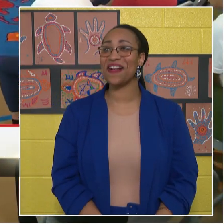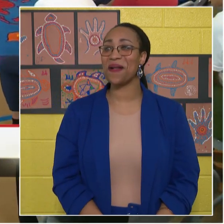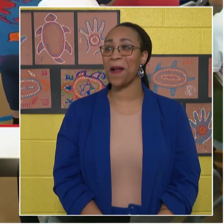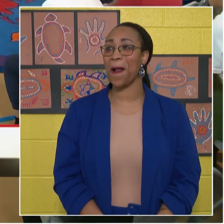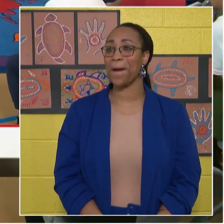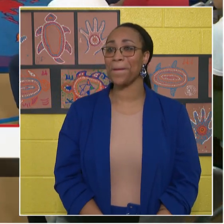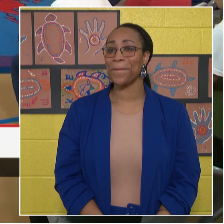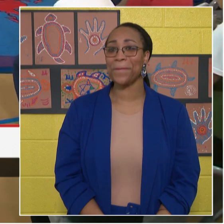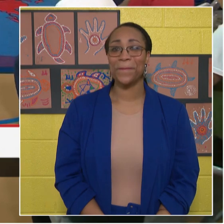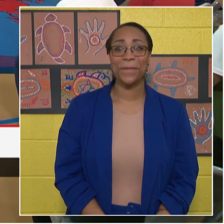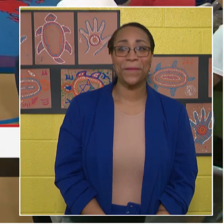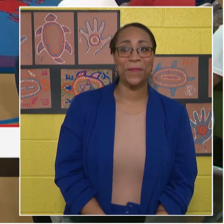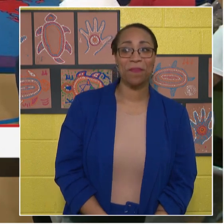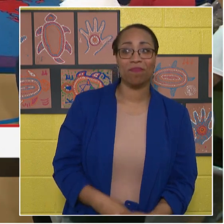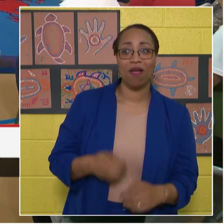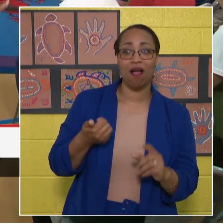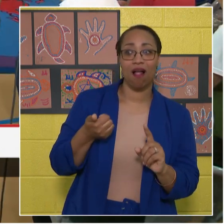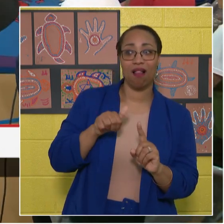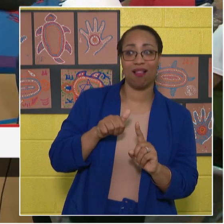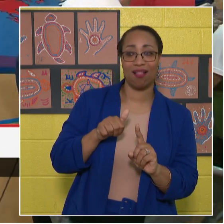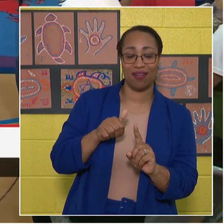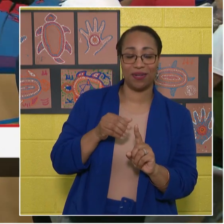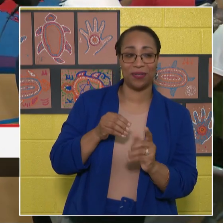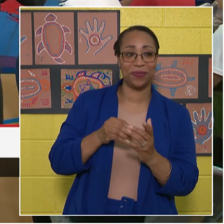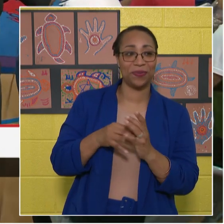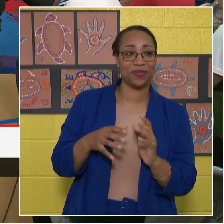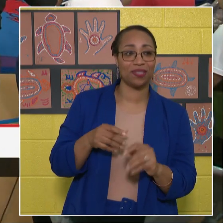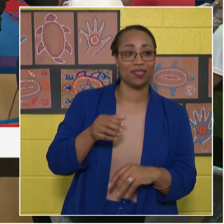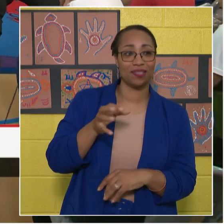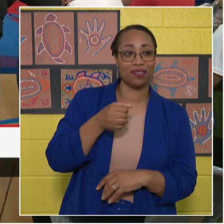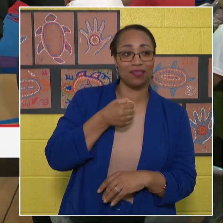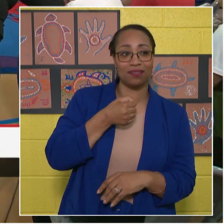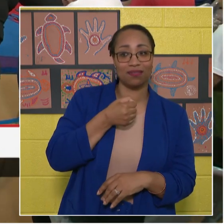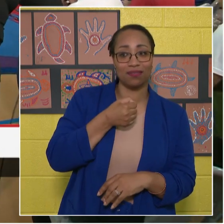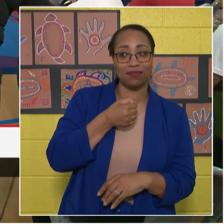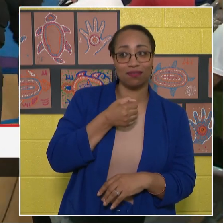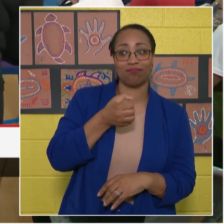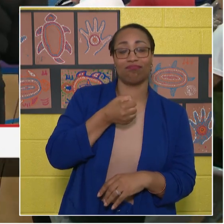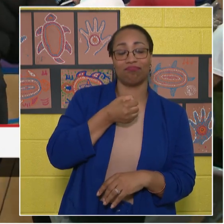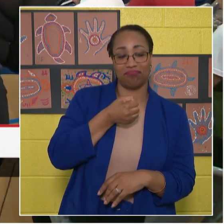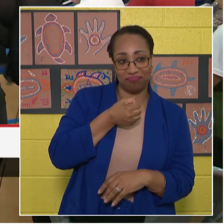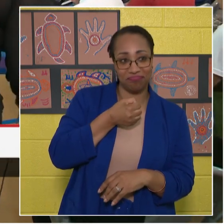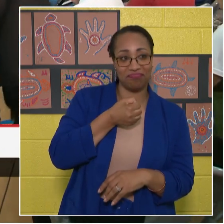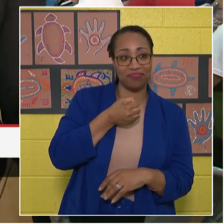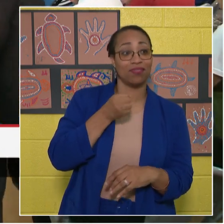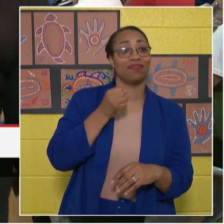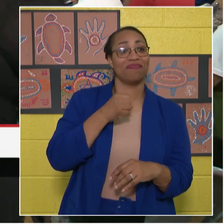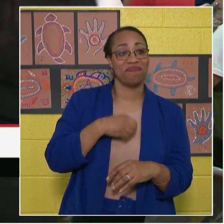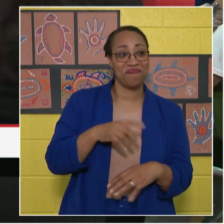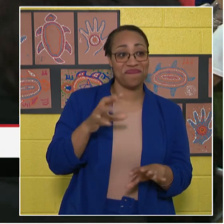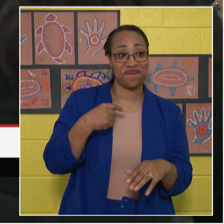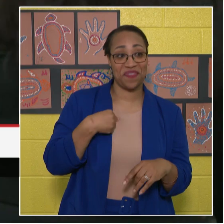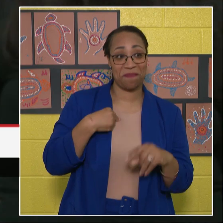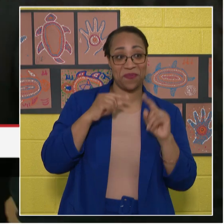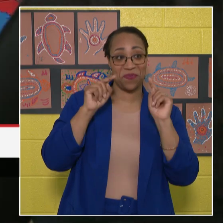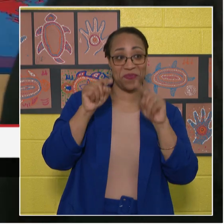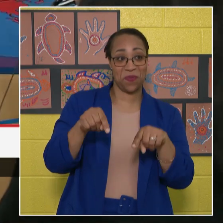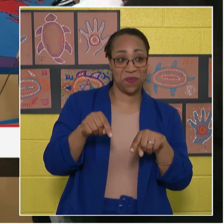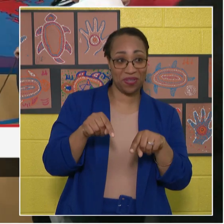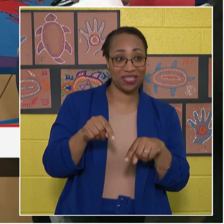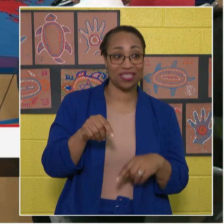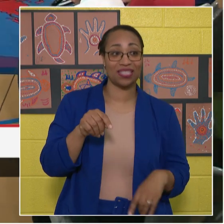My name is Ryan Bonilla, and I am in 12th class homeroom. And I'm going to Medflower Middle